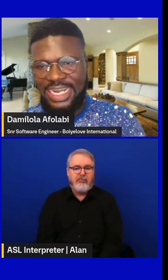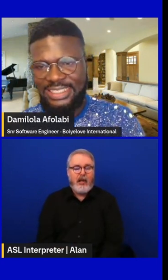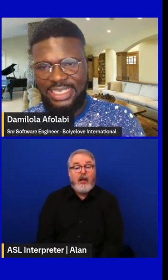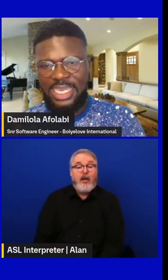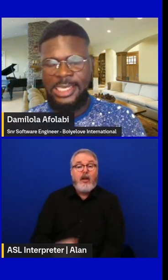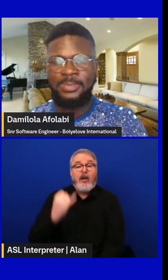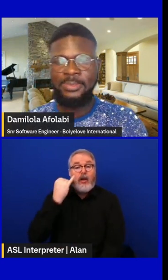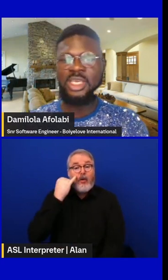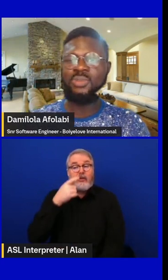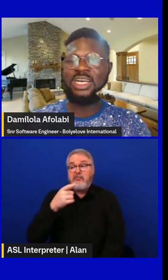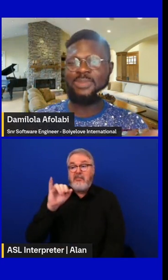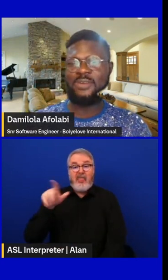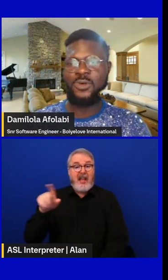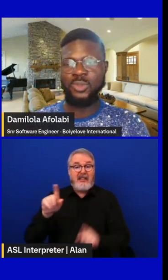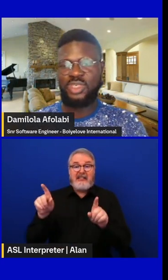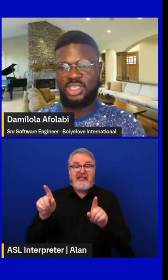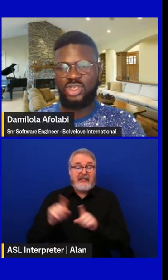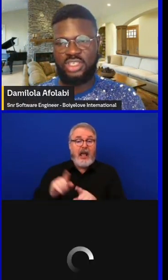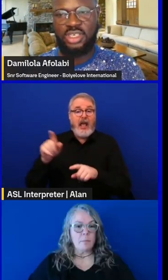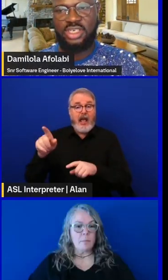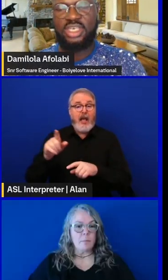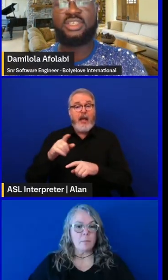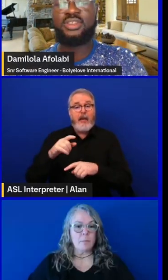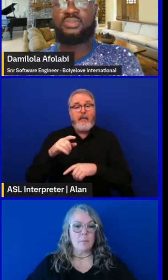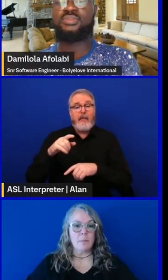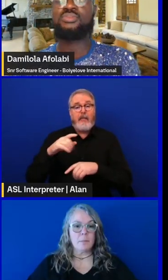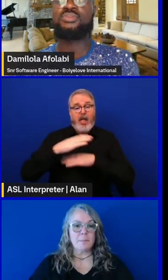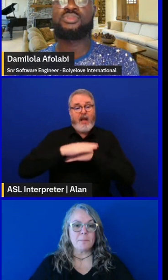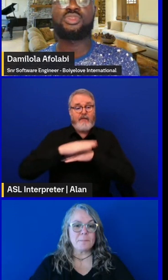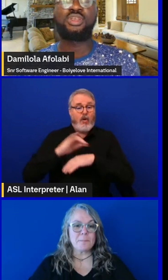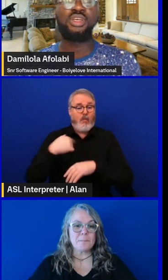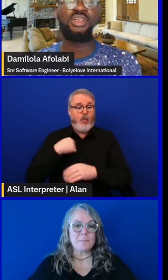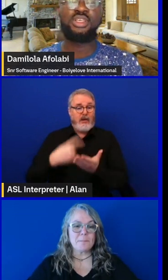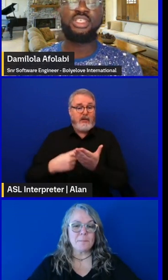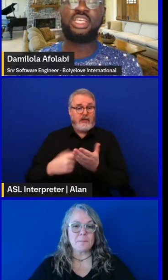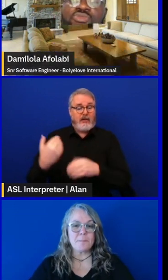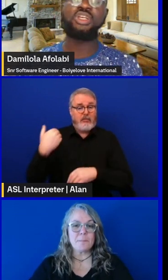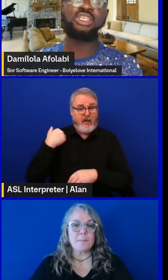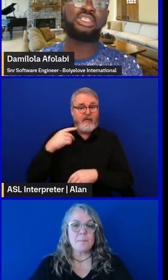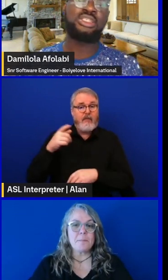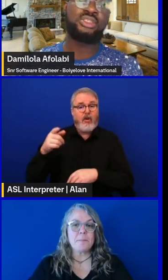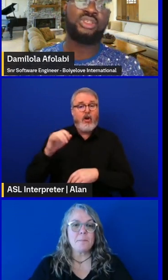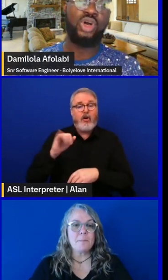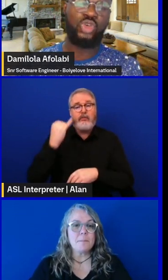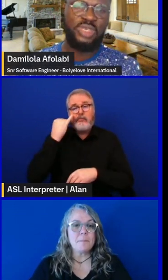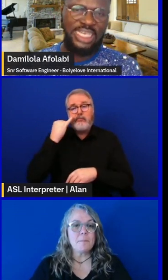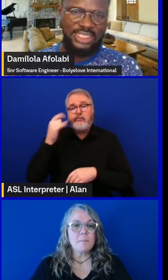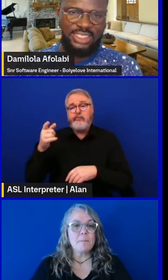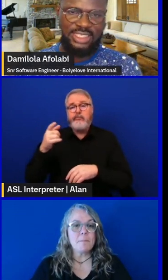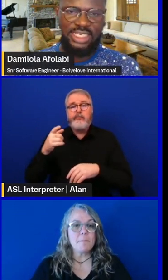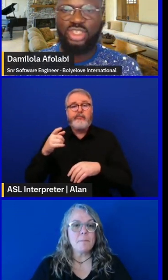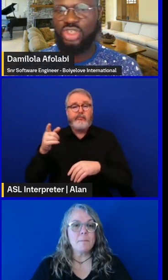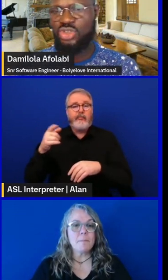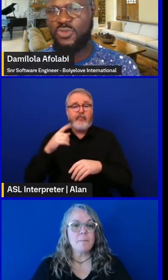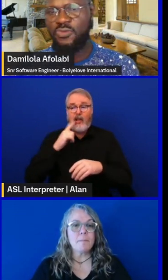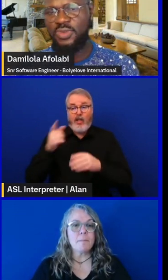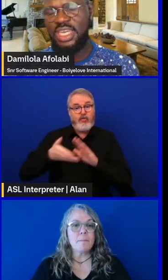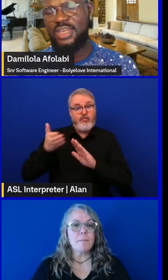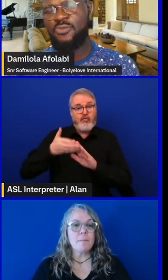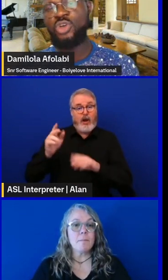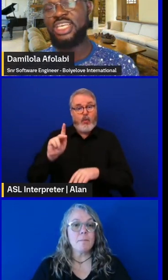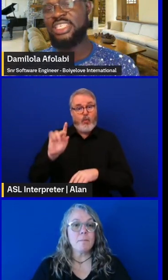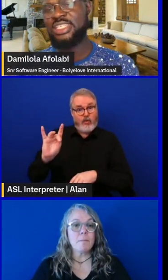So say that same e-commerce platform we discussed earlier, say they are running on Kubernetes, they could